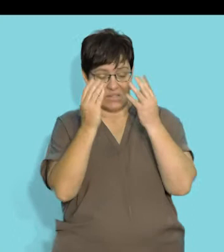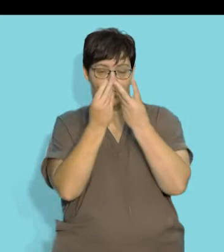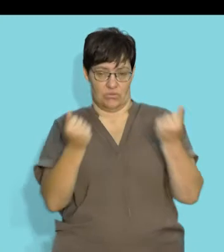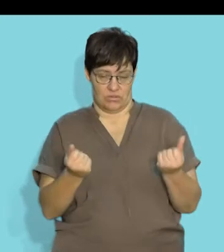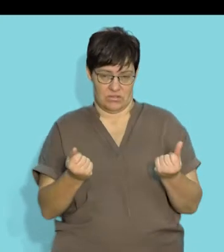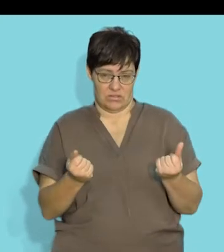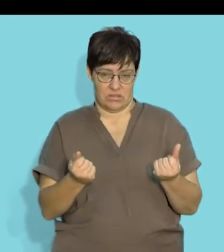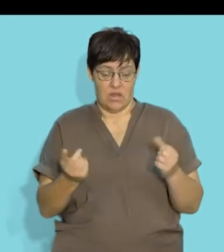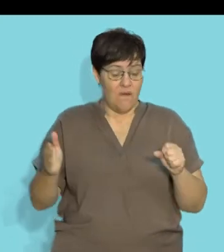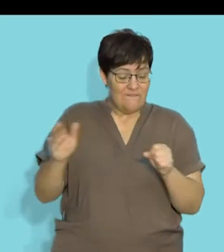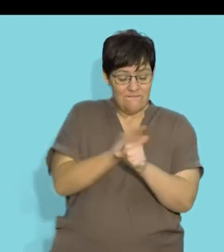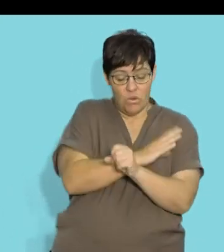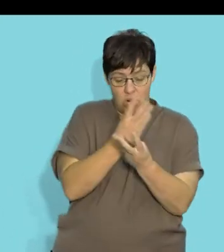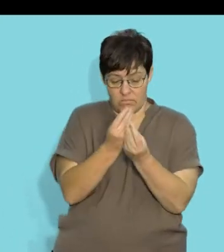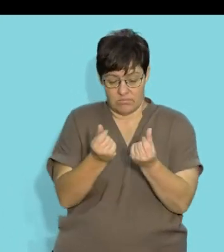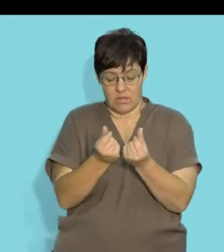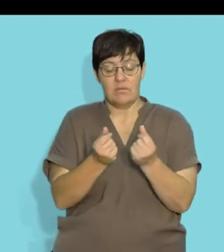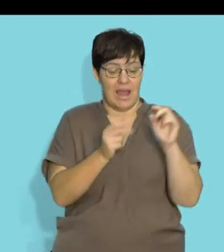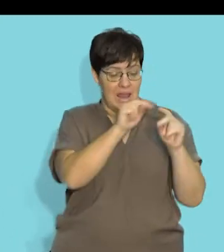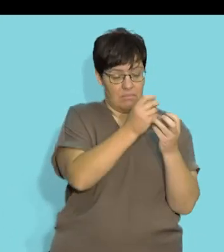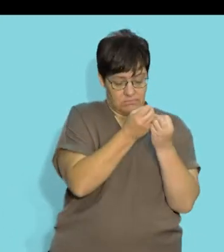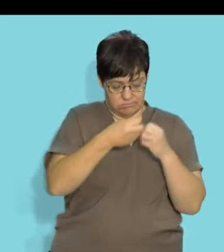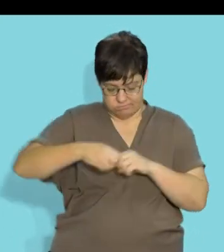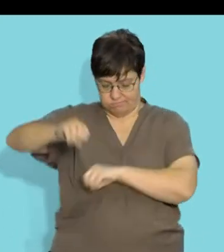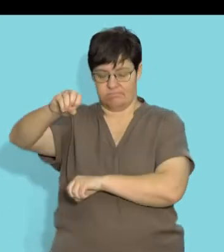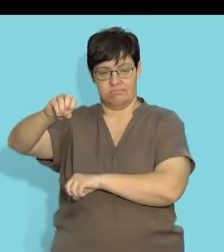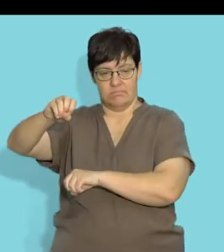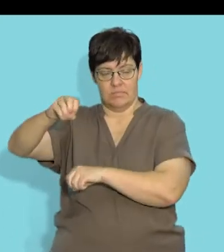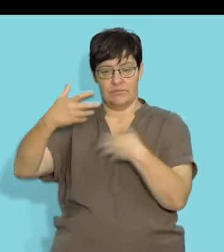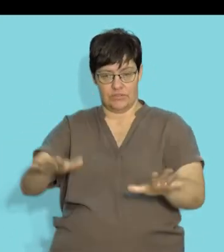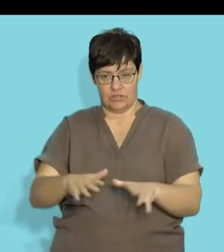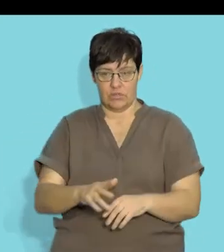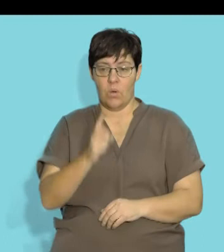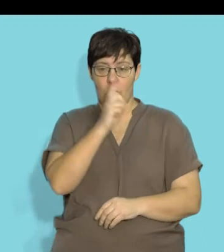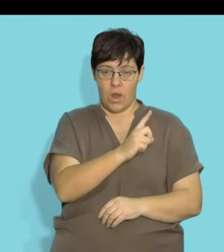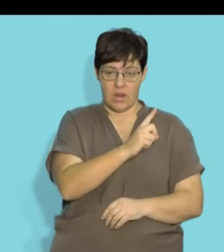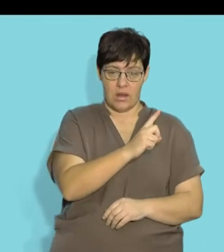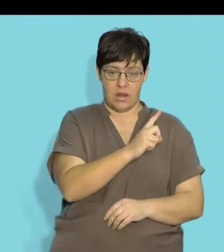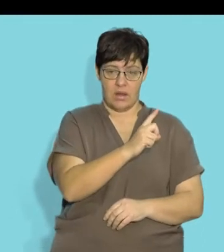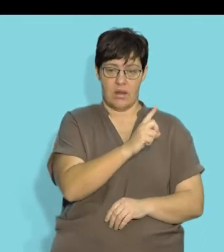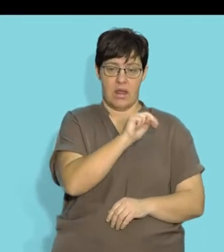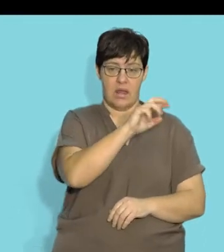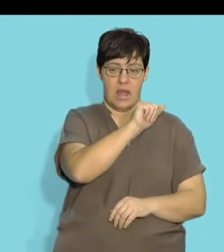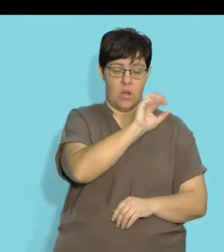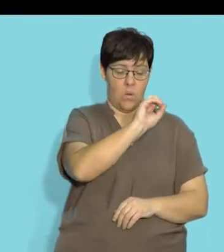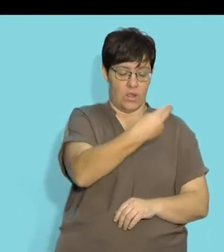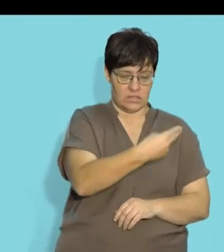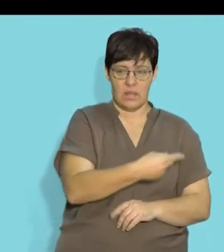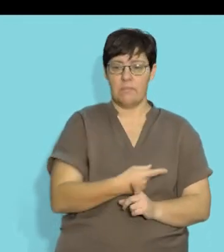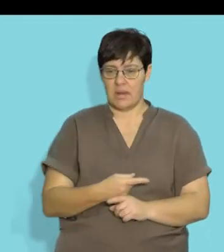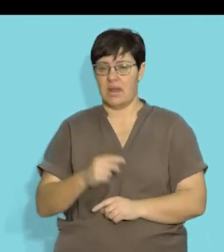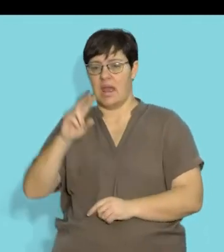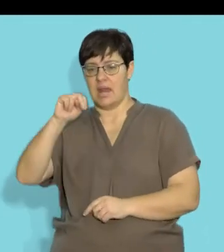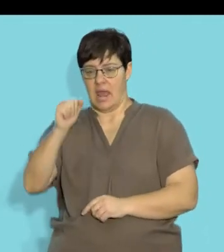If it's a standard solution and there is complete dissociation of sodium hydroxide, a mole of sodium hydroxide gives us a